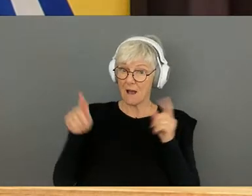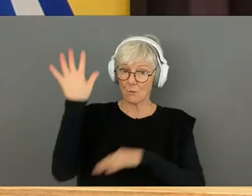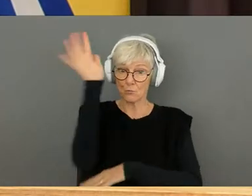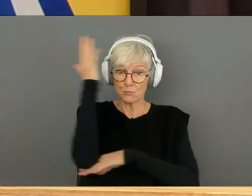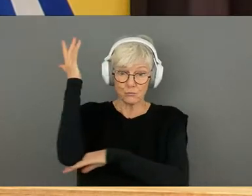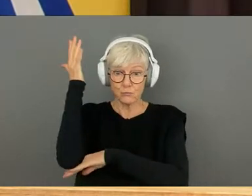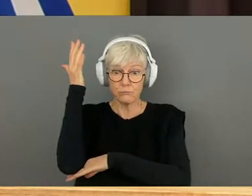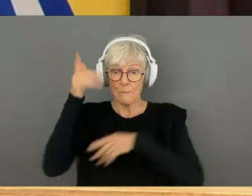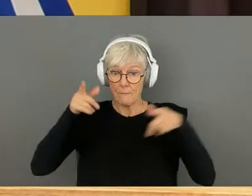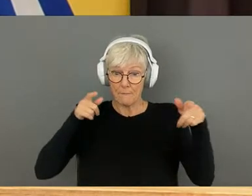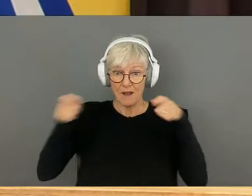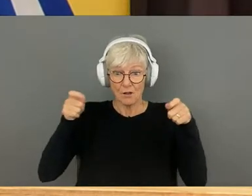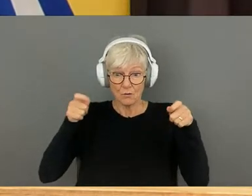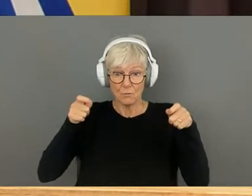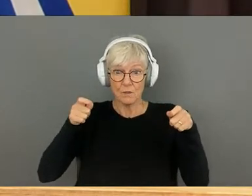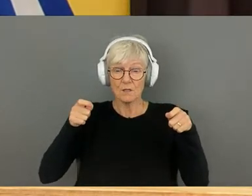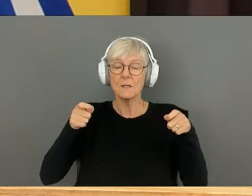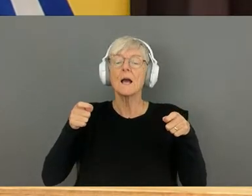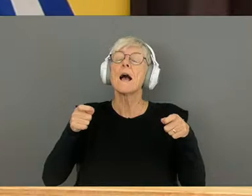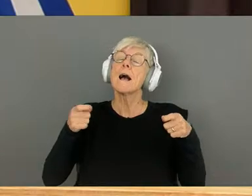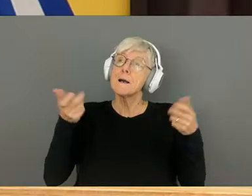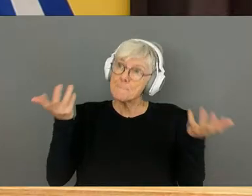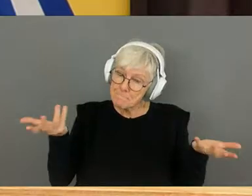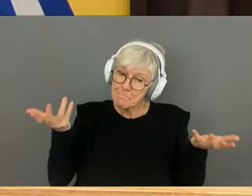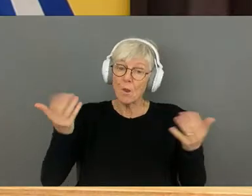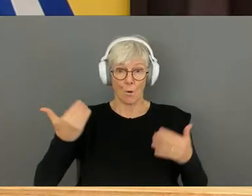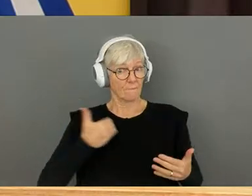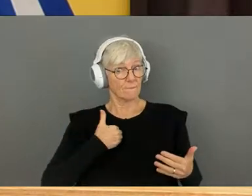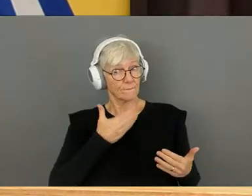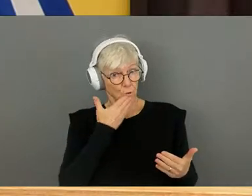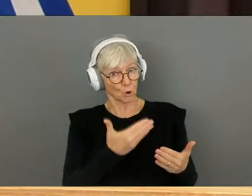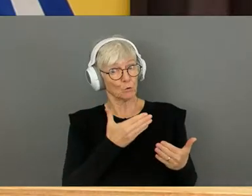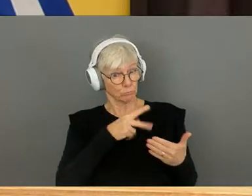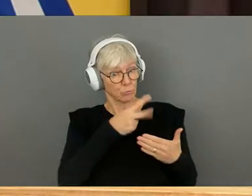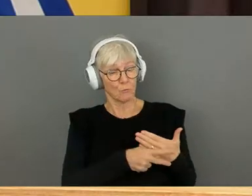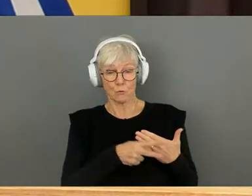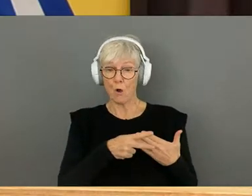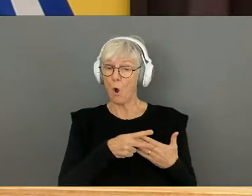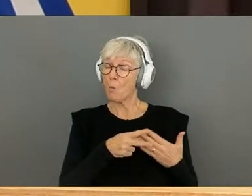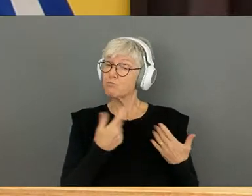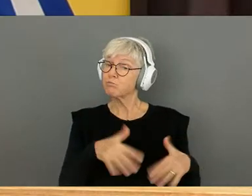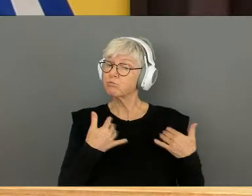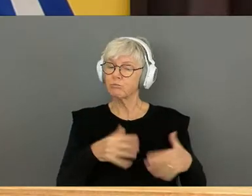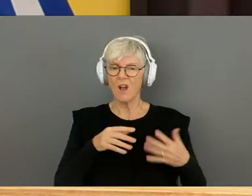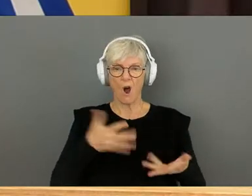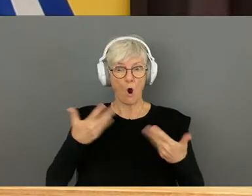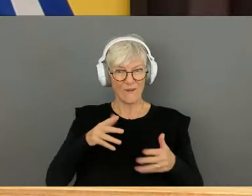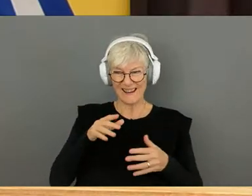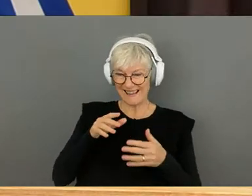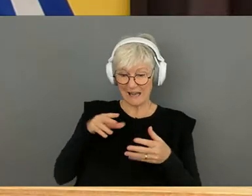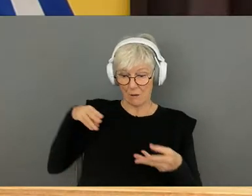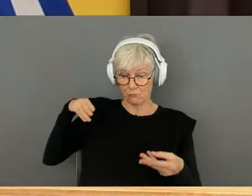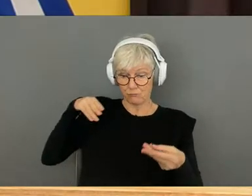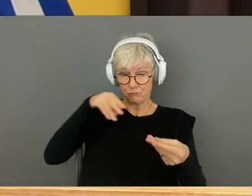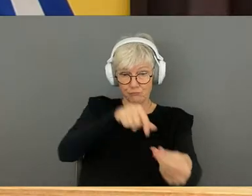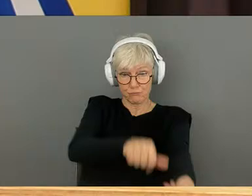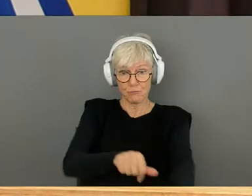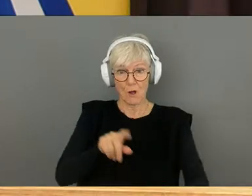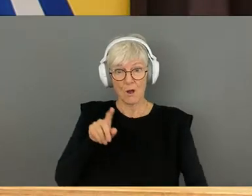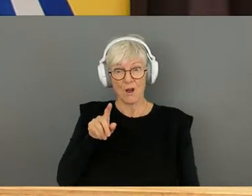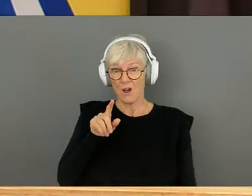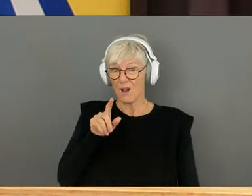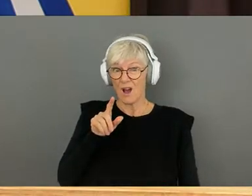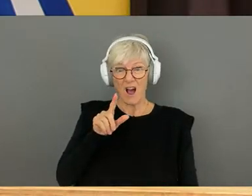have a strong program. Like I mentioned earlier, we've spent over $120 million on vegetation management in the